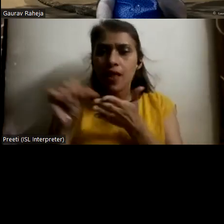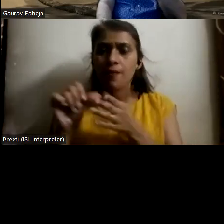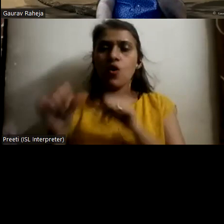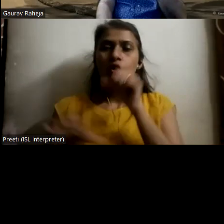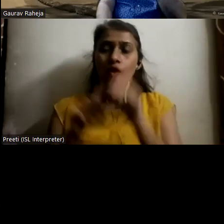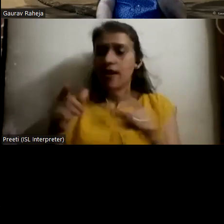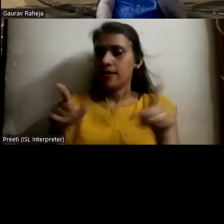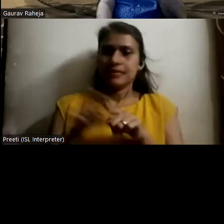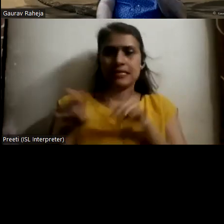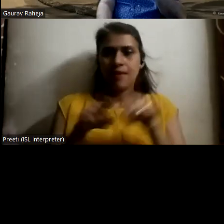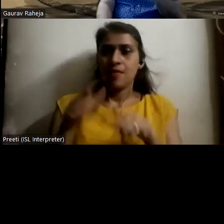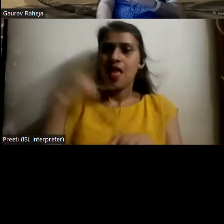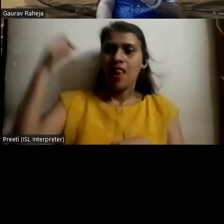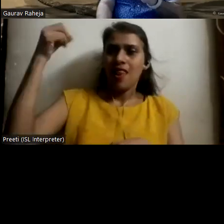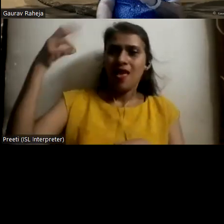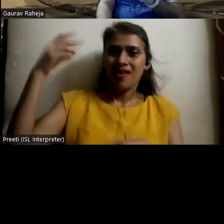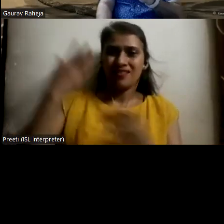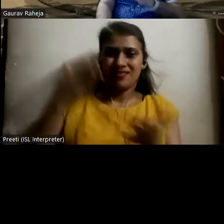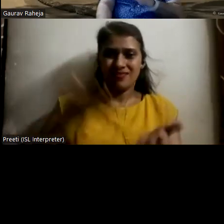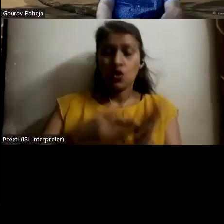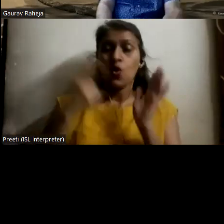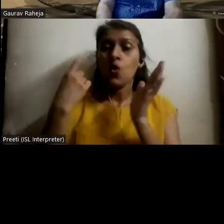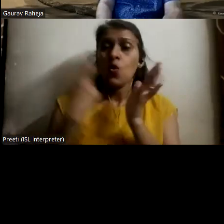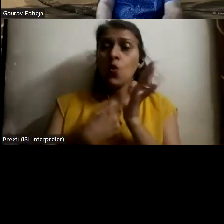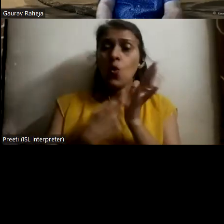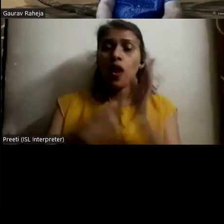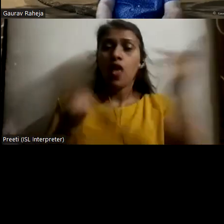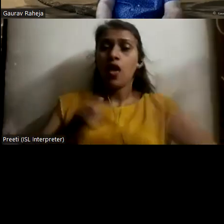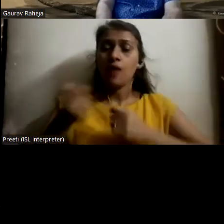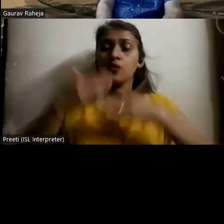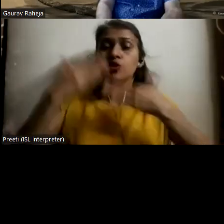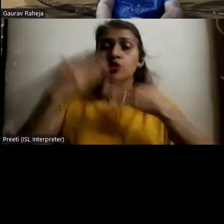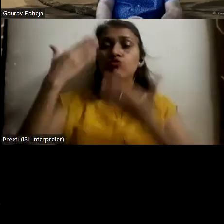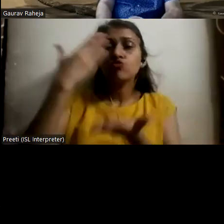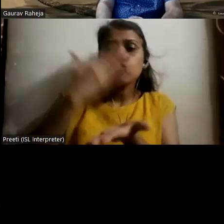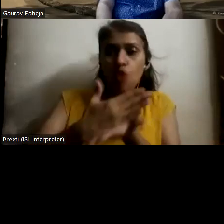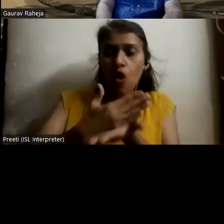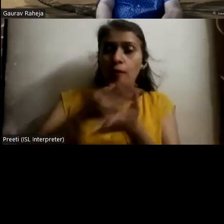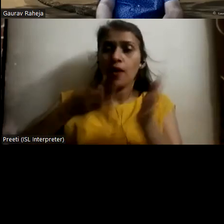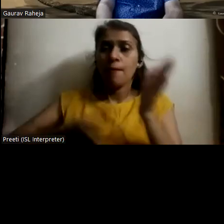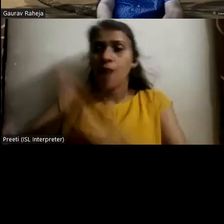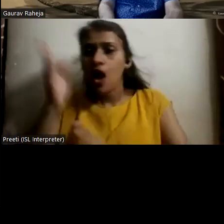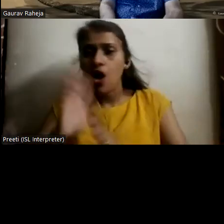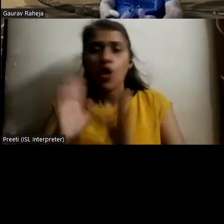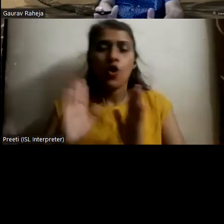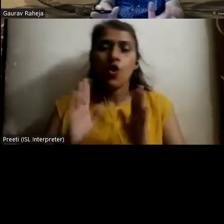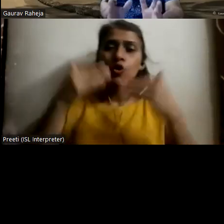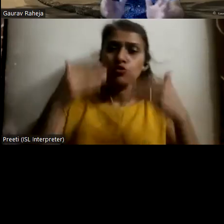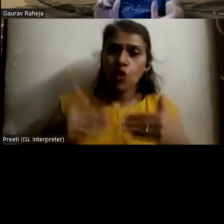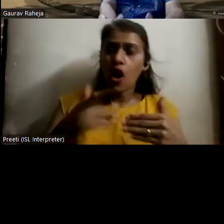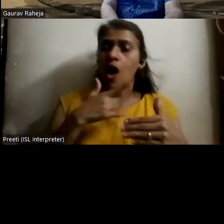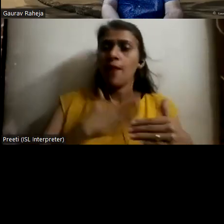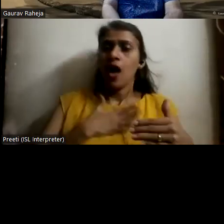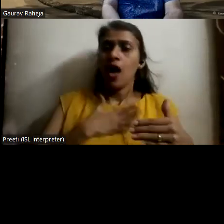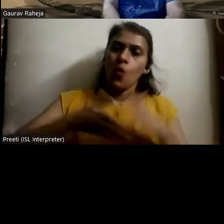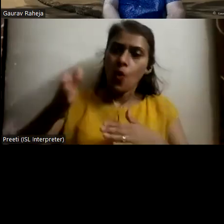laws are the institution of the traffic police. But the society, how people walk. So for example, let